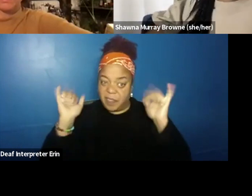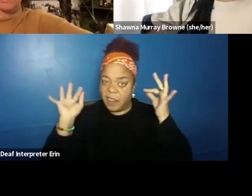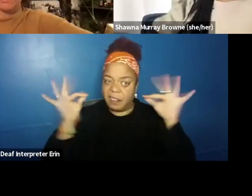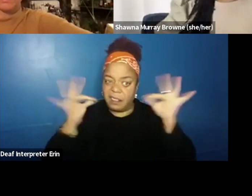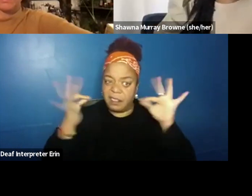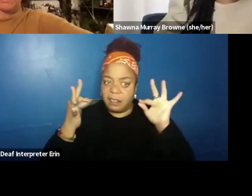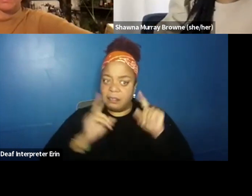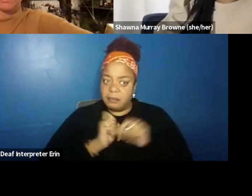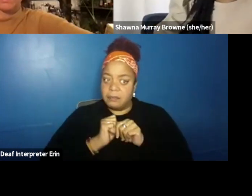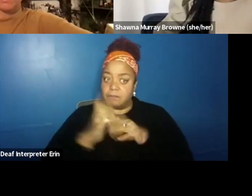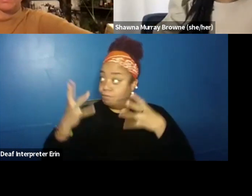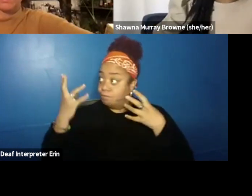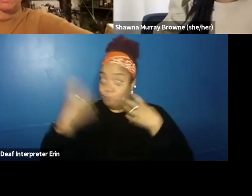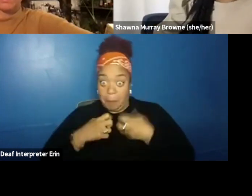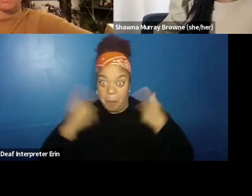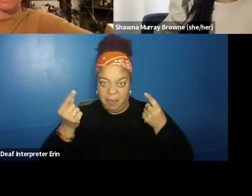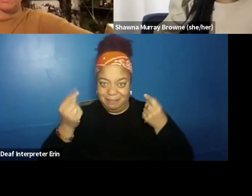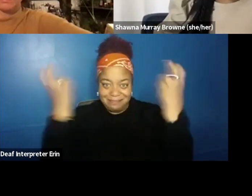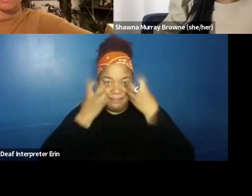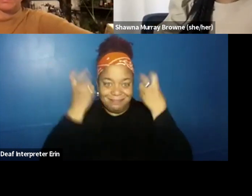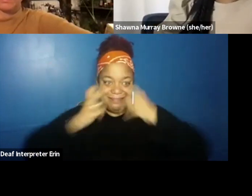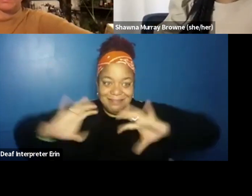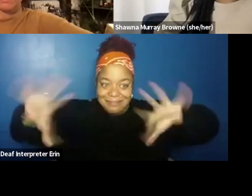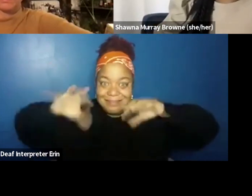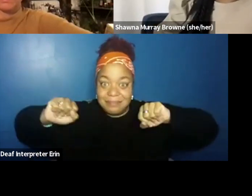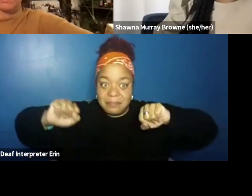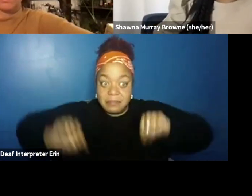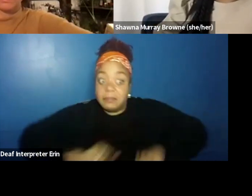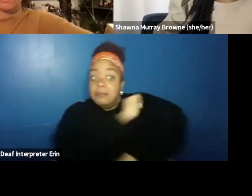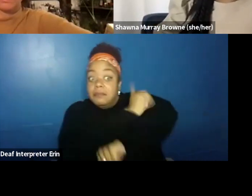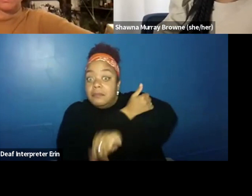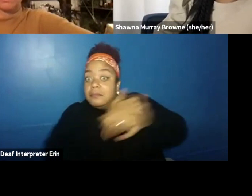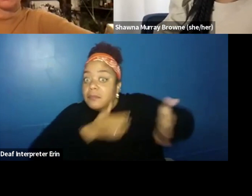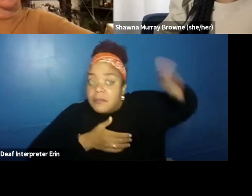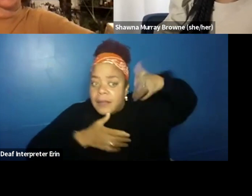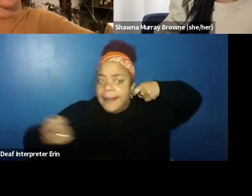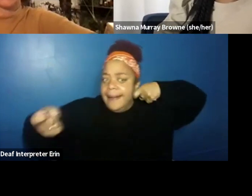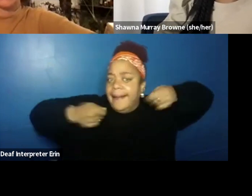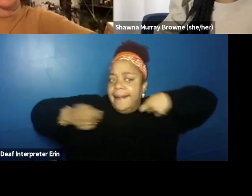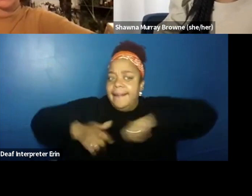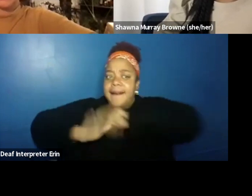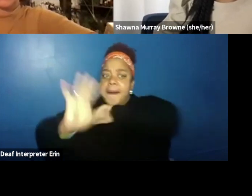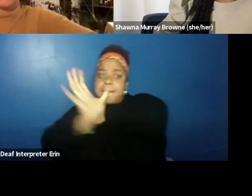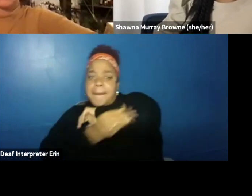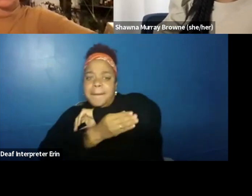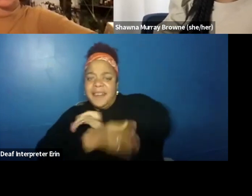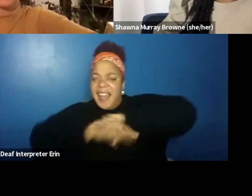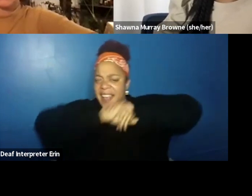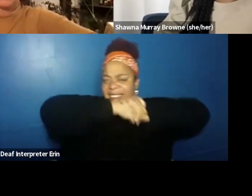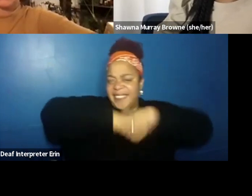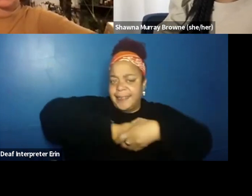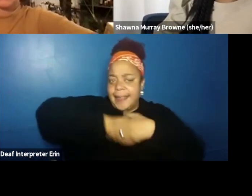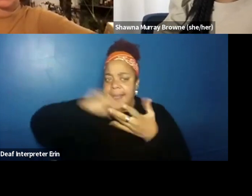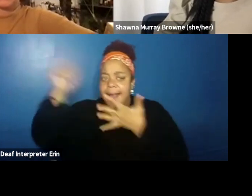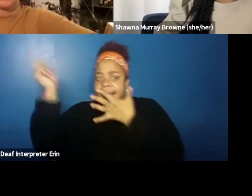authoritarianism, oppression, impoverishment, and the list continues. Ableism fashions the distraction that